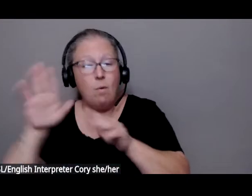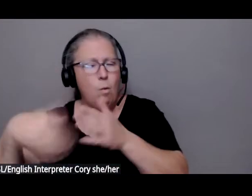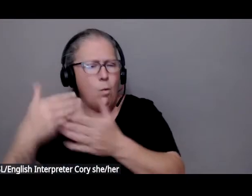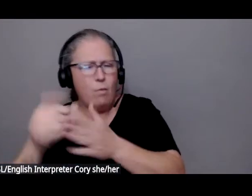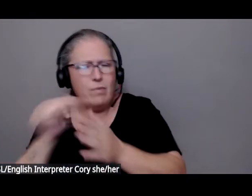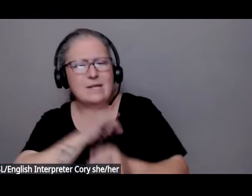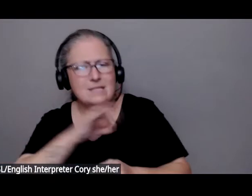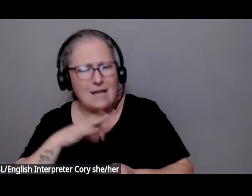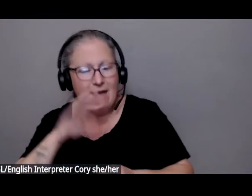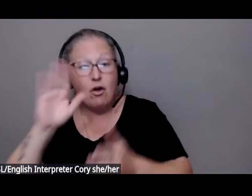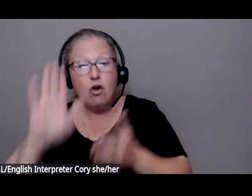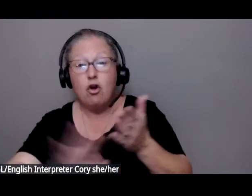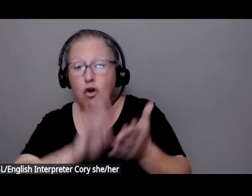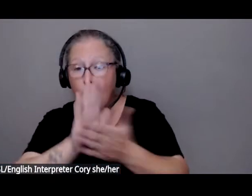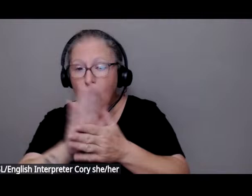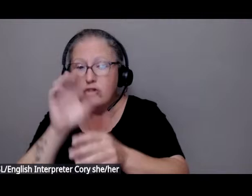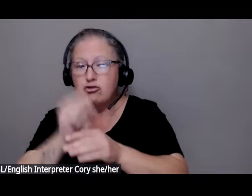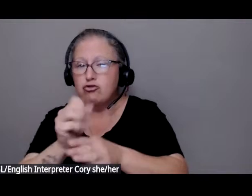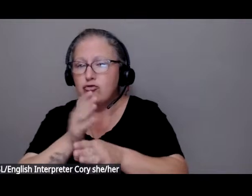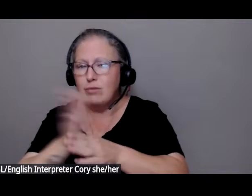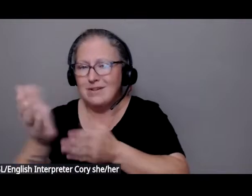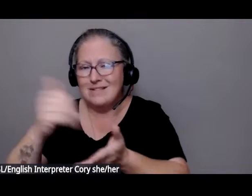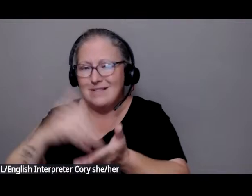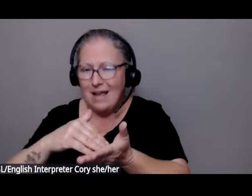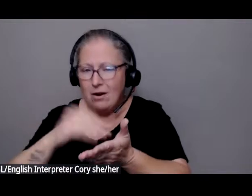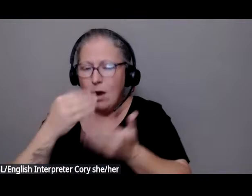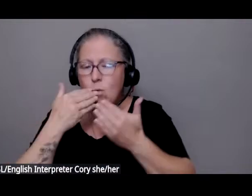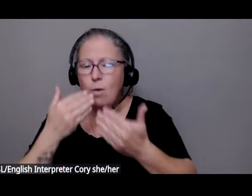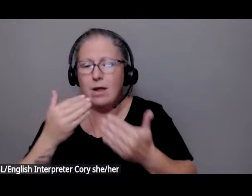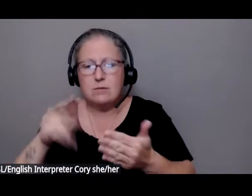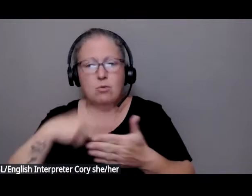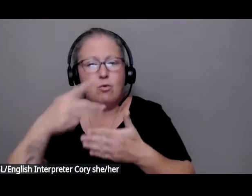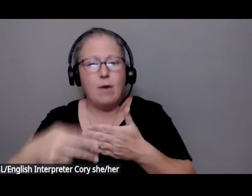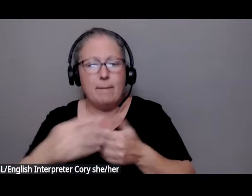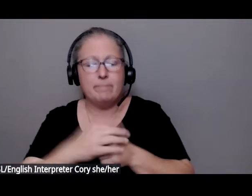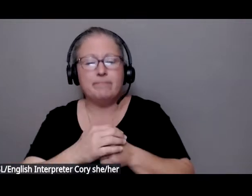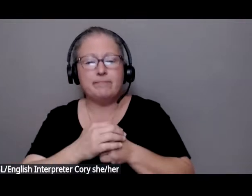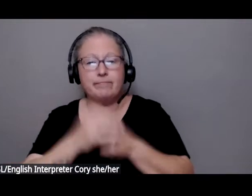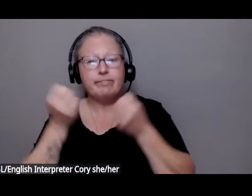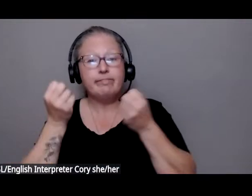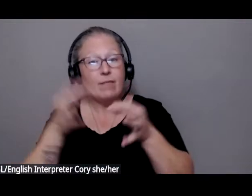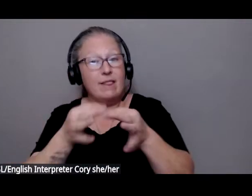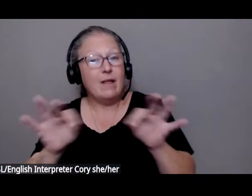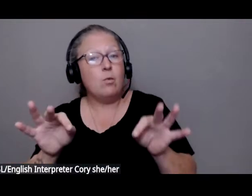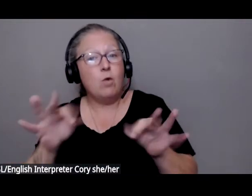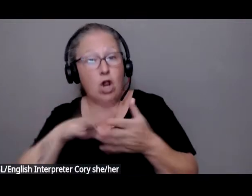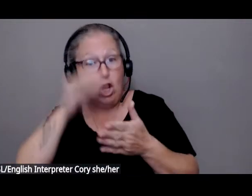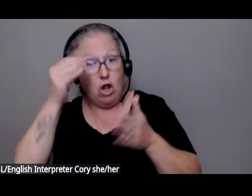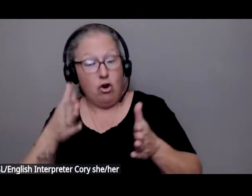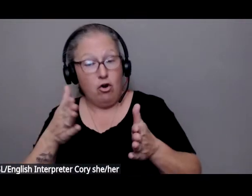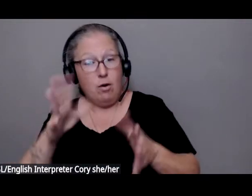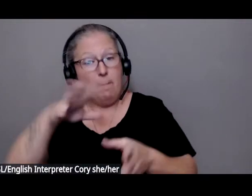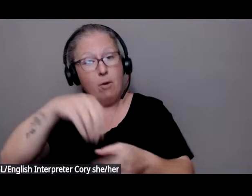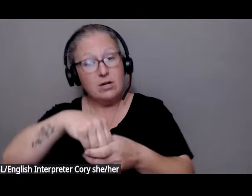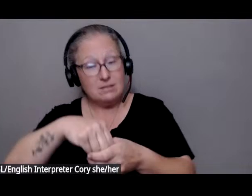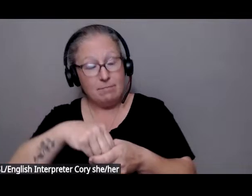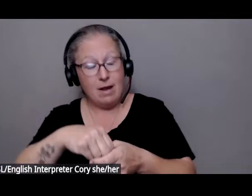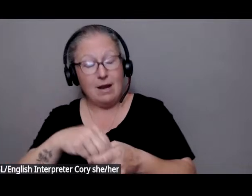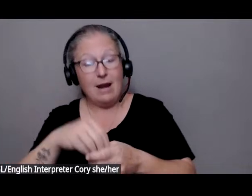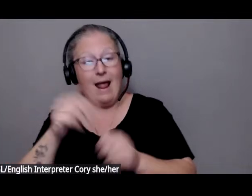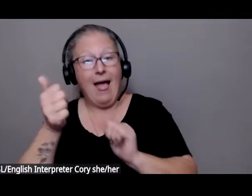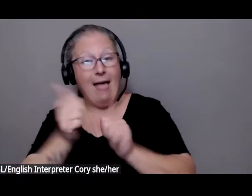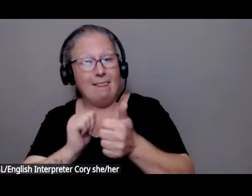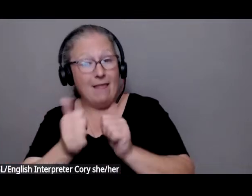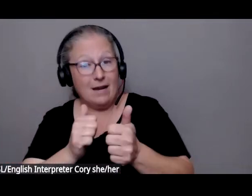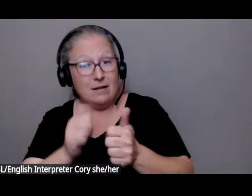and the College and Career Center and Wellness Program. Our multilingual learners participate in our